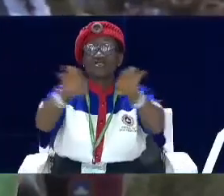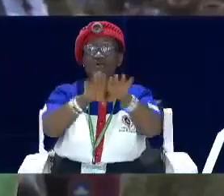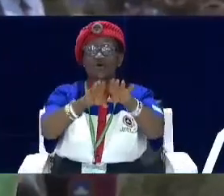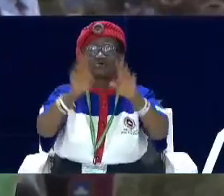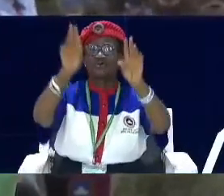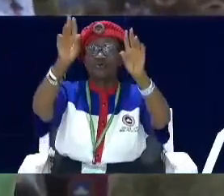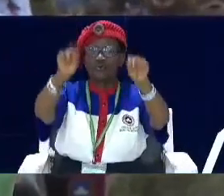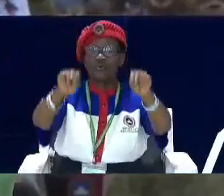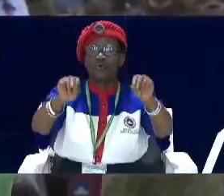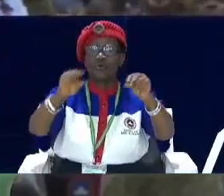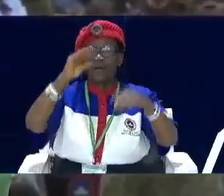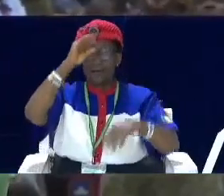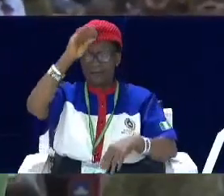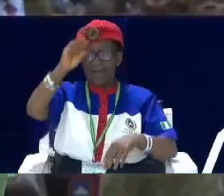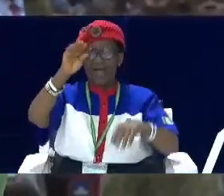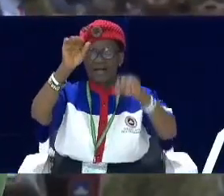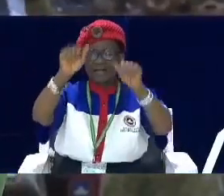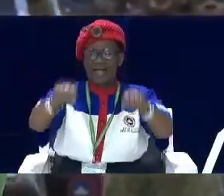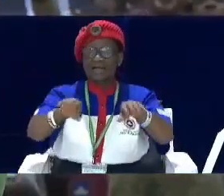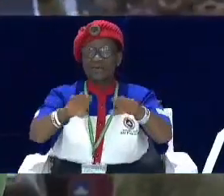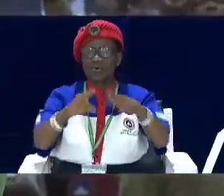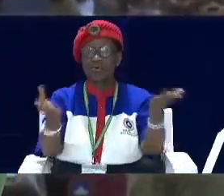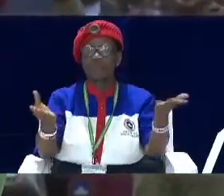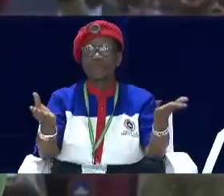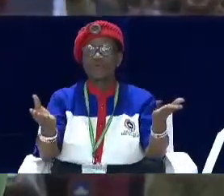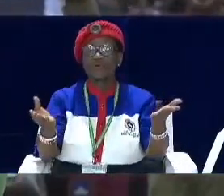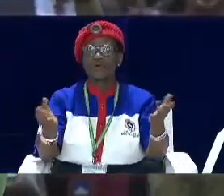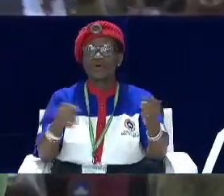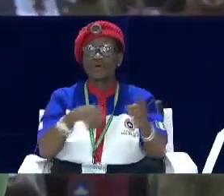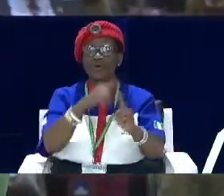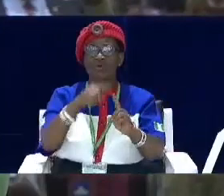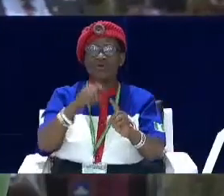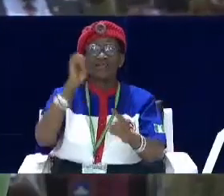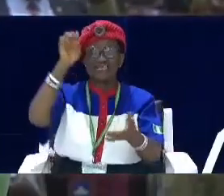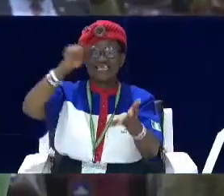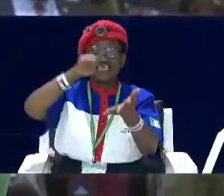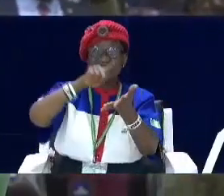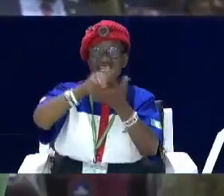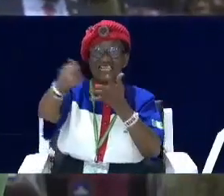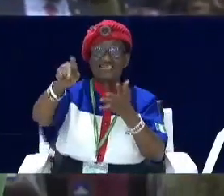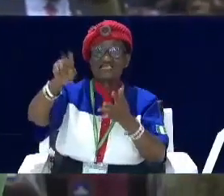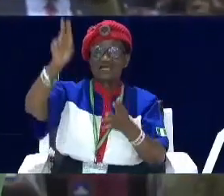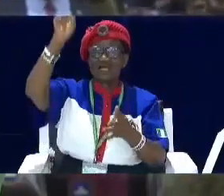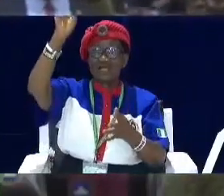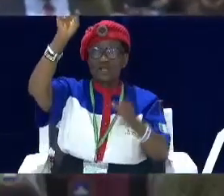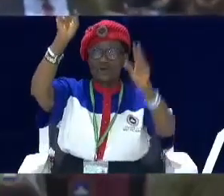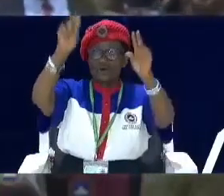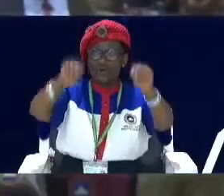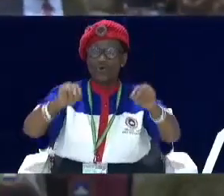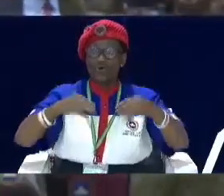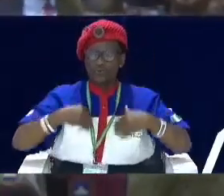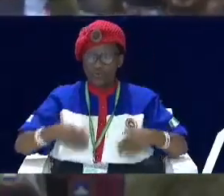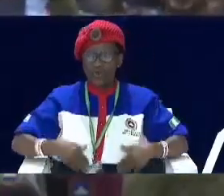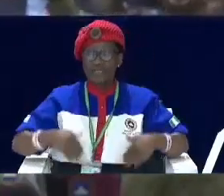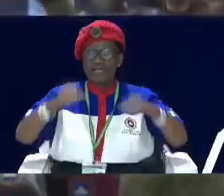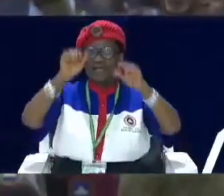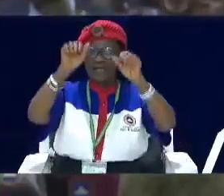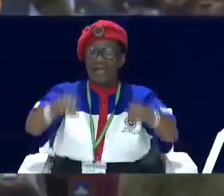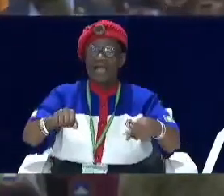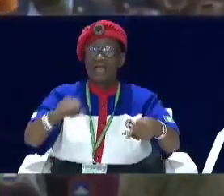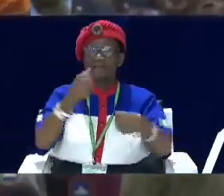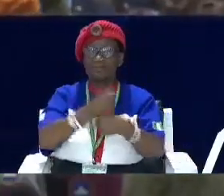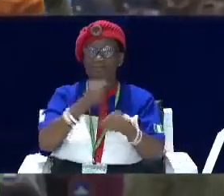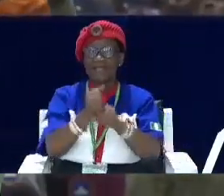Nigba to ba si ti ko si eni to le si. When He kills, nobody can make alive. Nigba to ba pa ko si eni to le so di